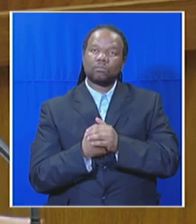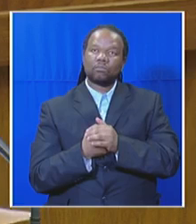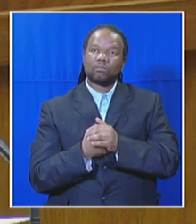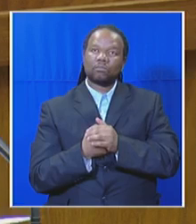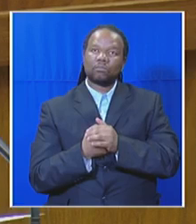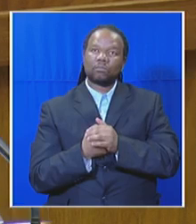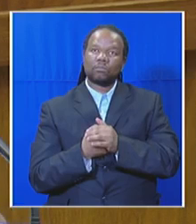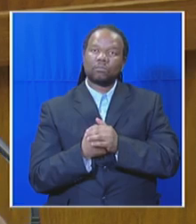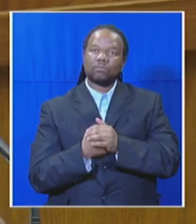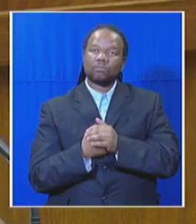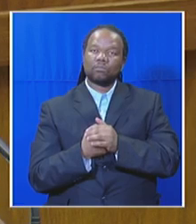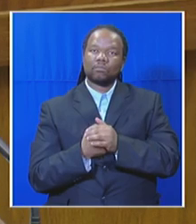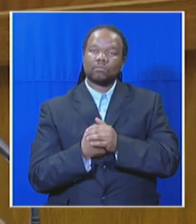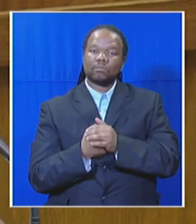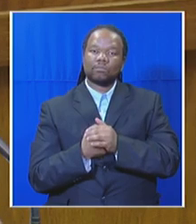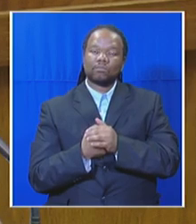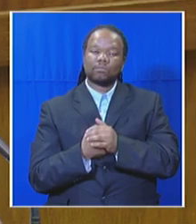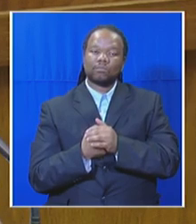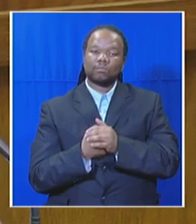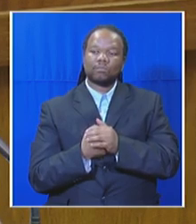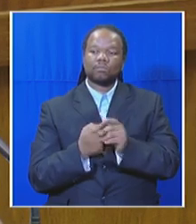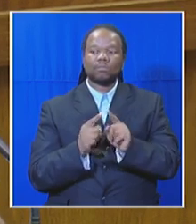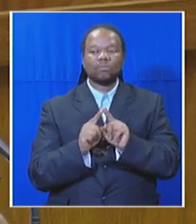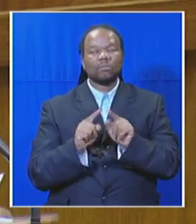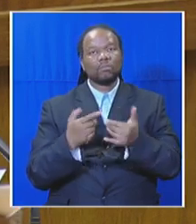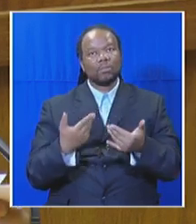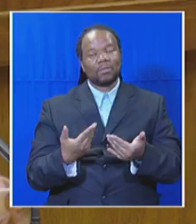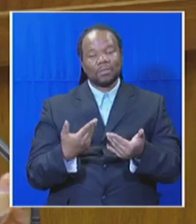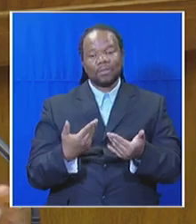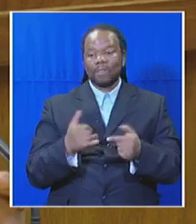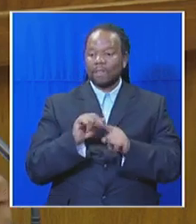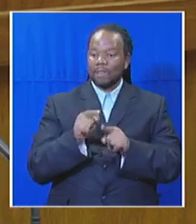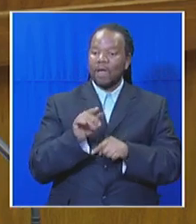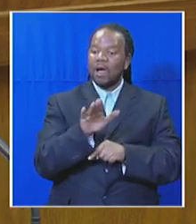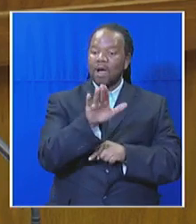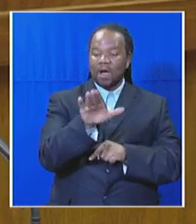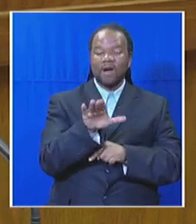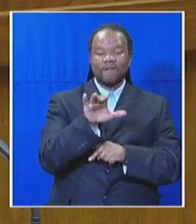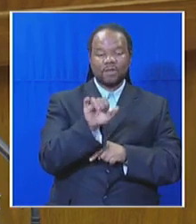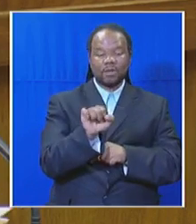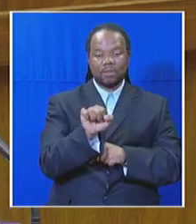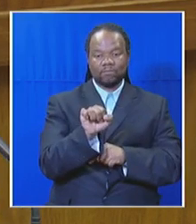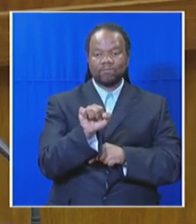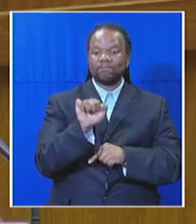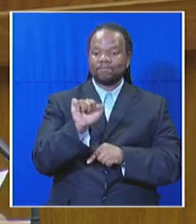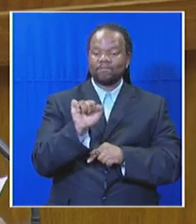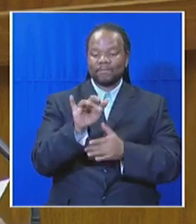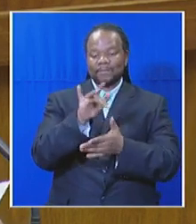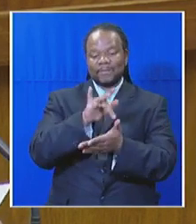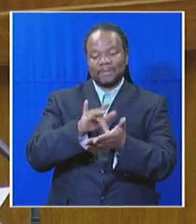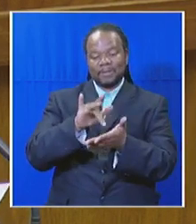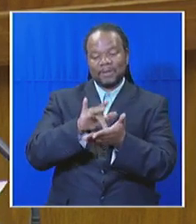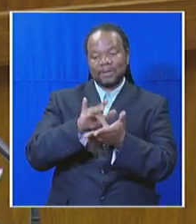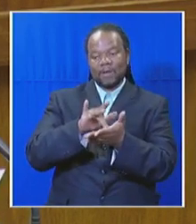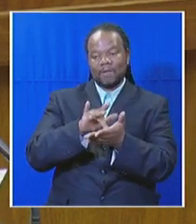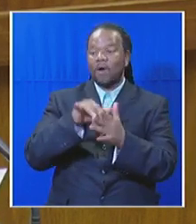Africa remains the centerpiece of South Africa's global economic strategy. South Africa